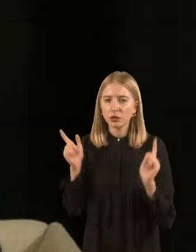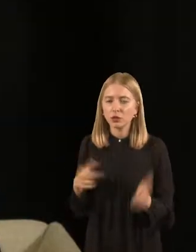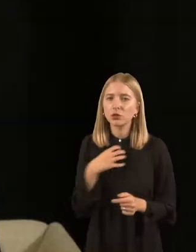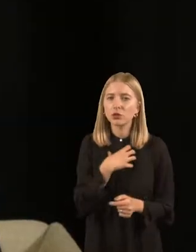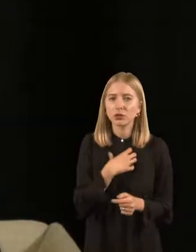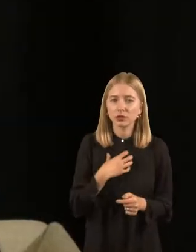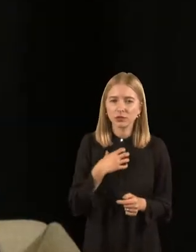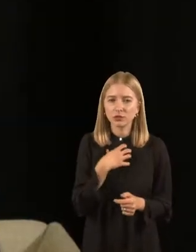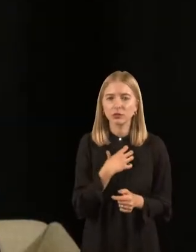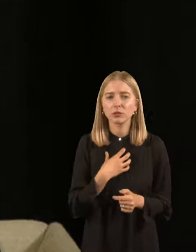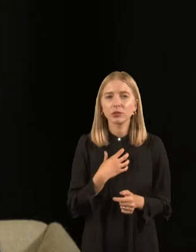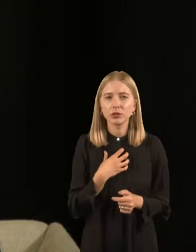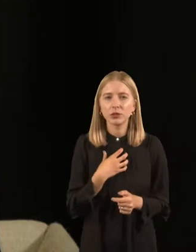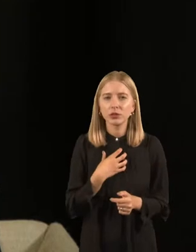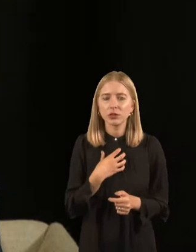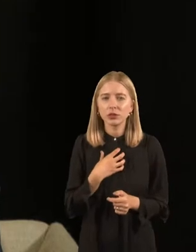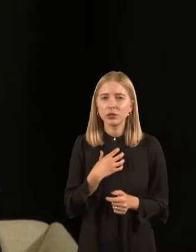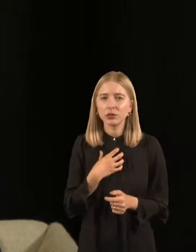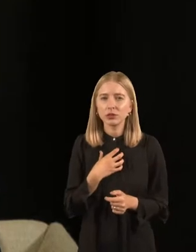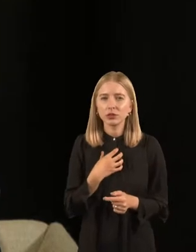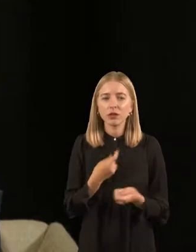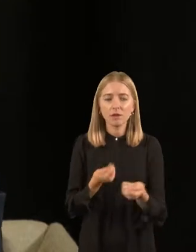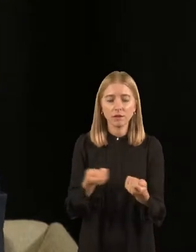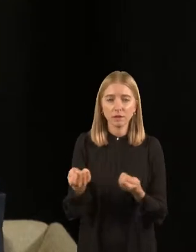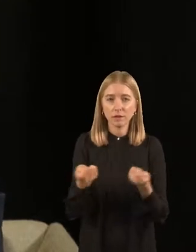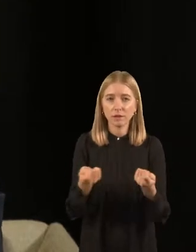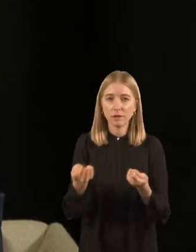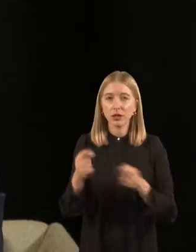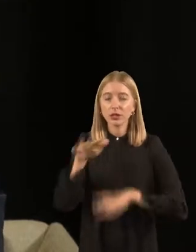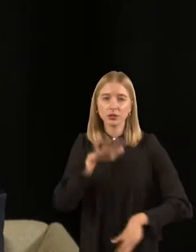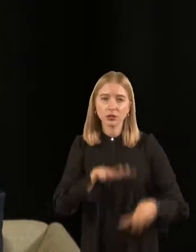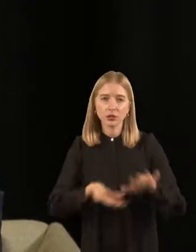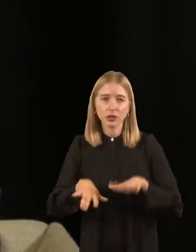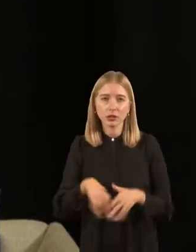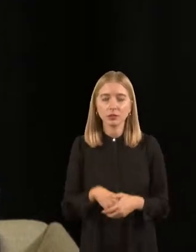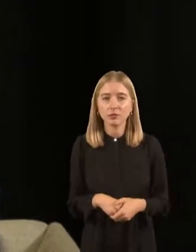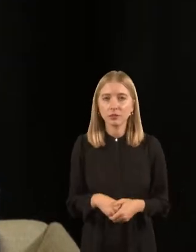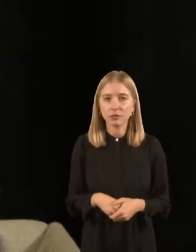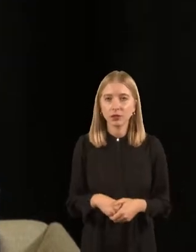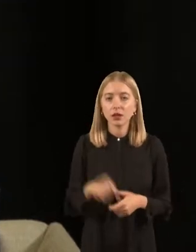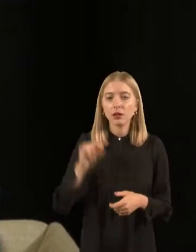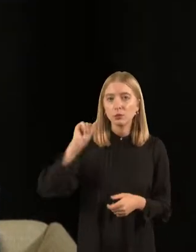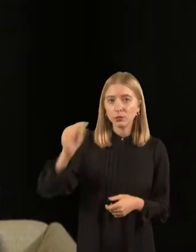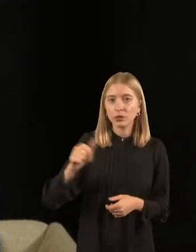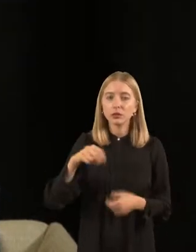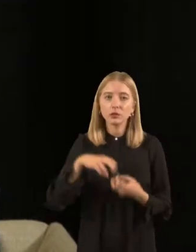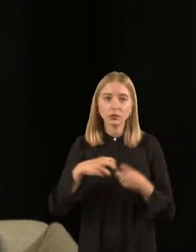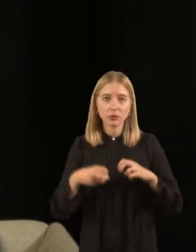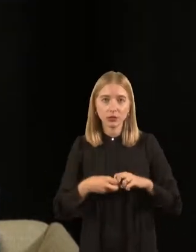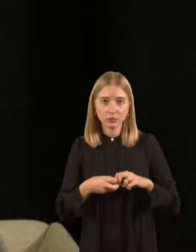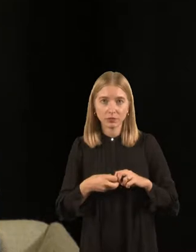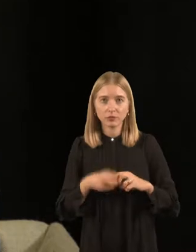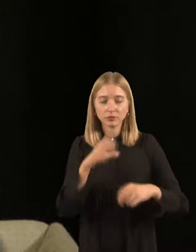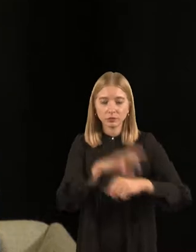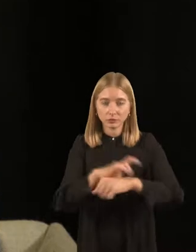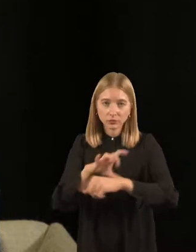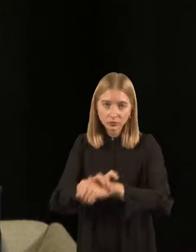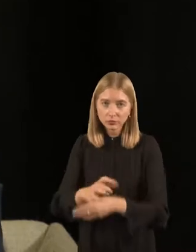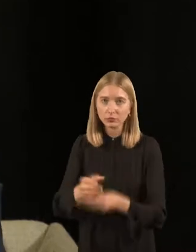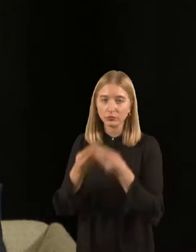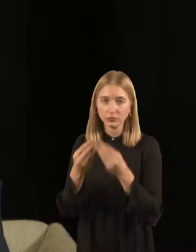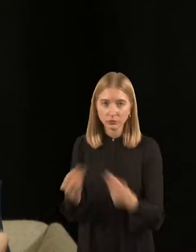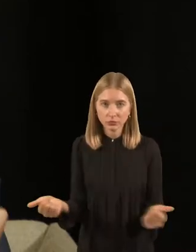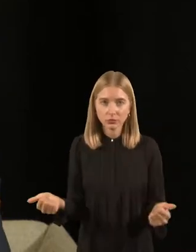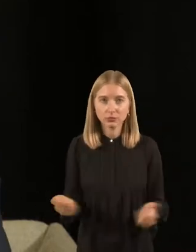Mr. Skrodens? As I said, we first of all need to identify